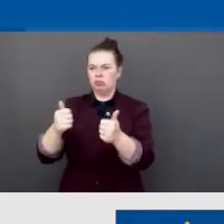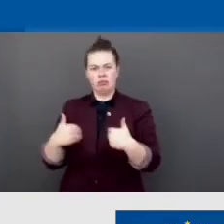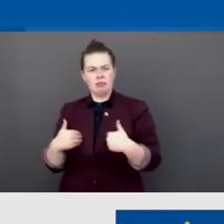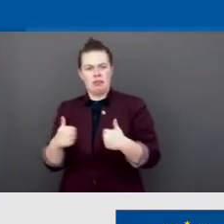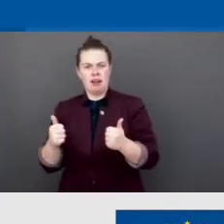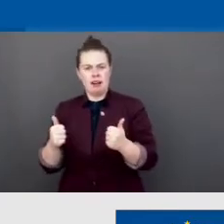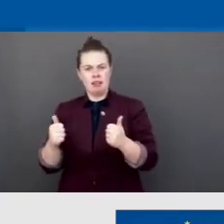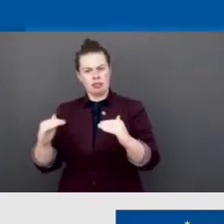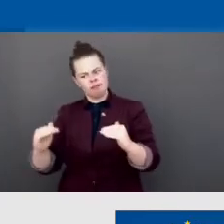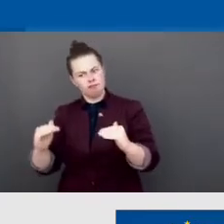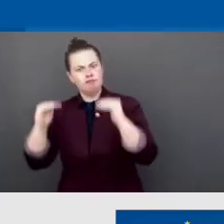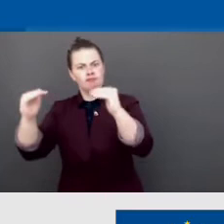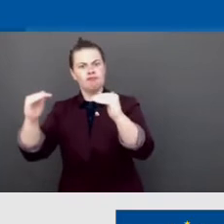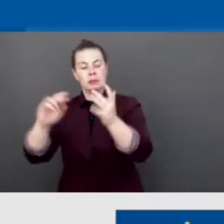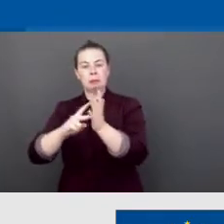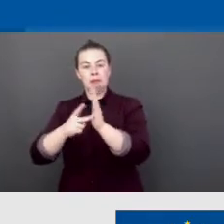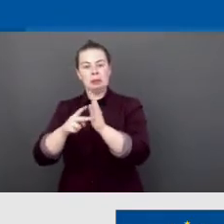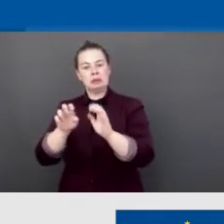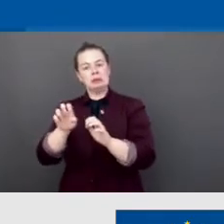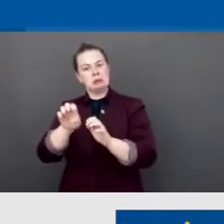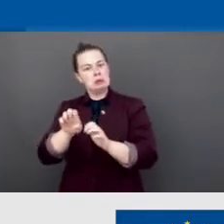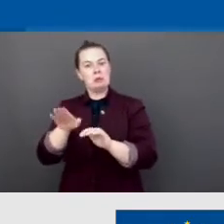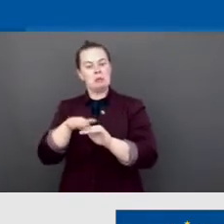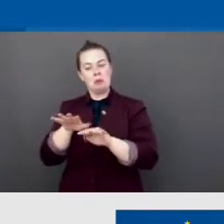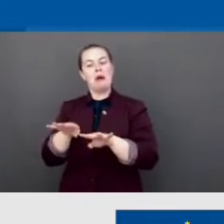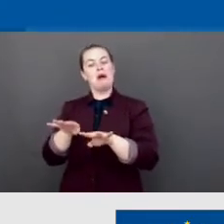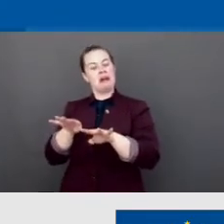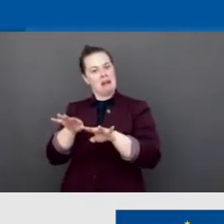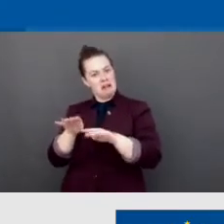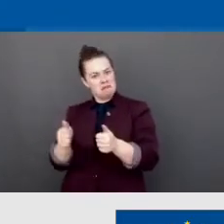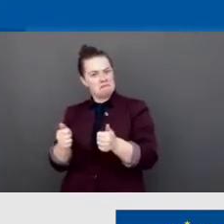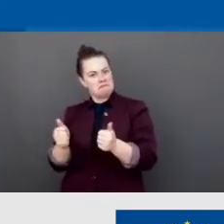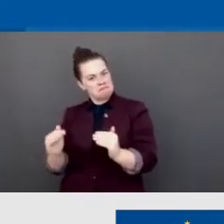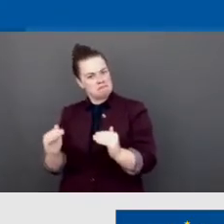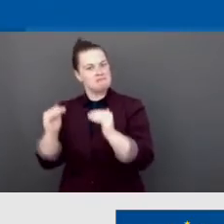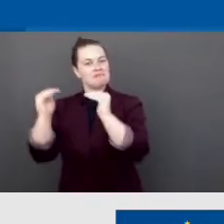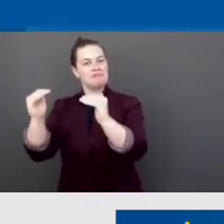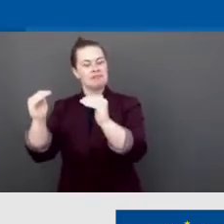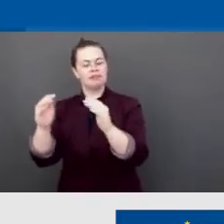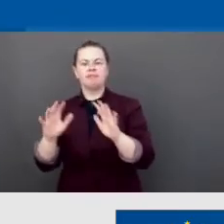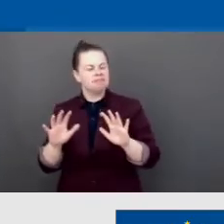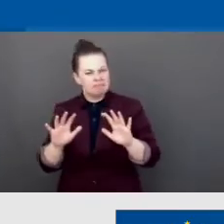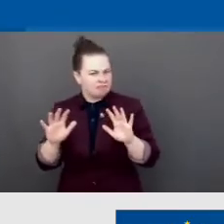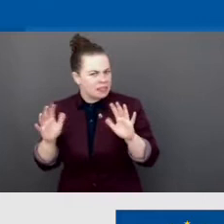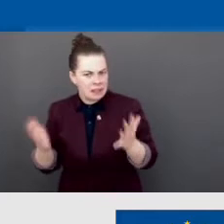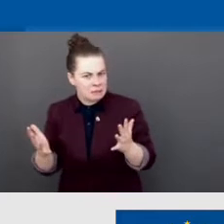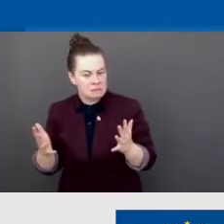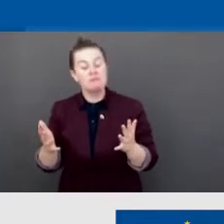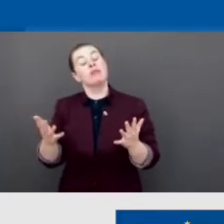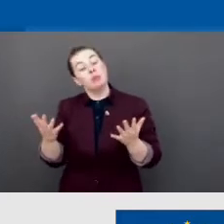and competitiveness by two ways. First, Europe as an active territory which